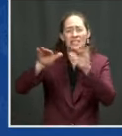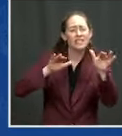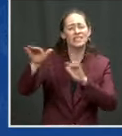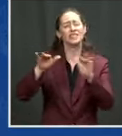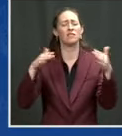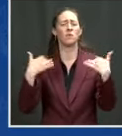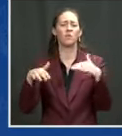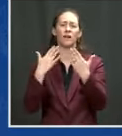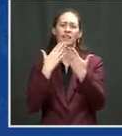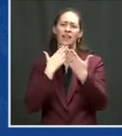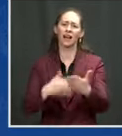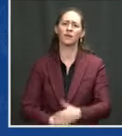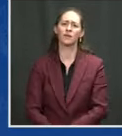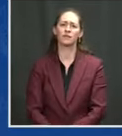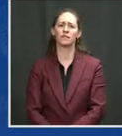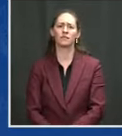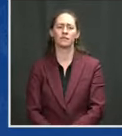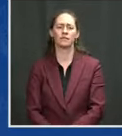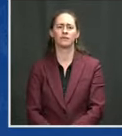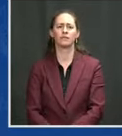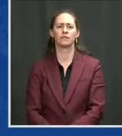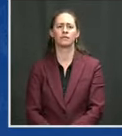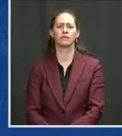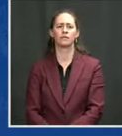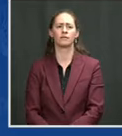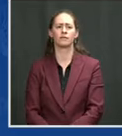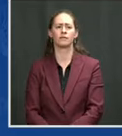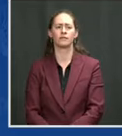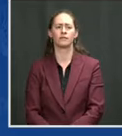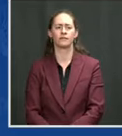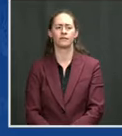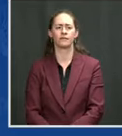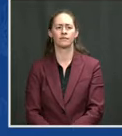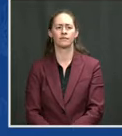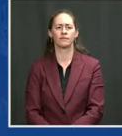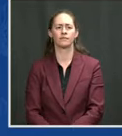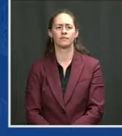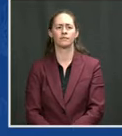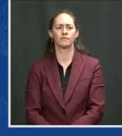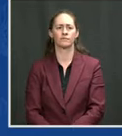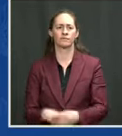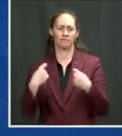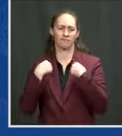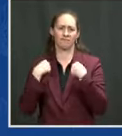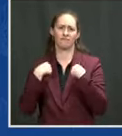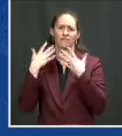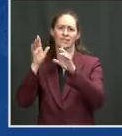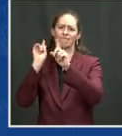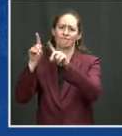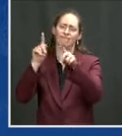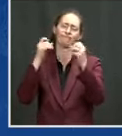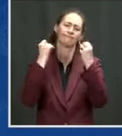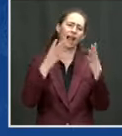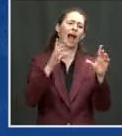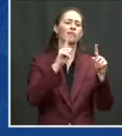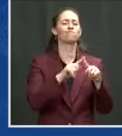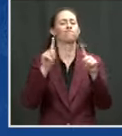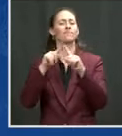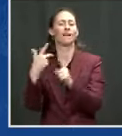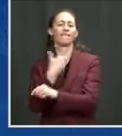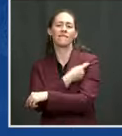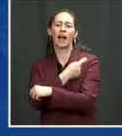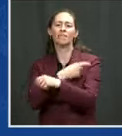I've found, and I've been to an awful lot of vaccination sites around the country and in my home state, is that it